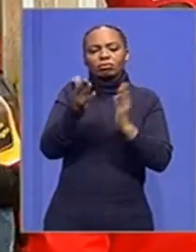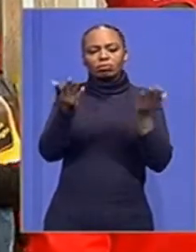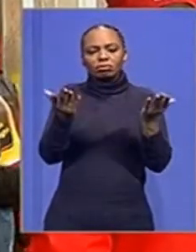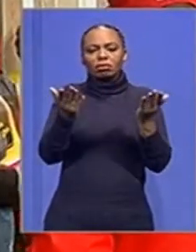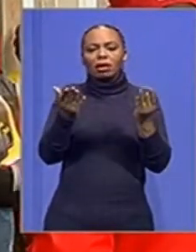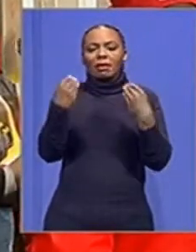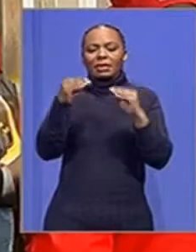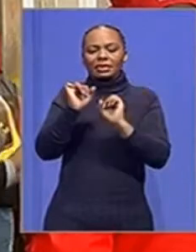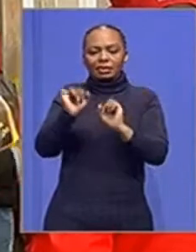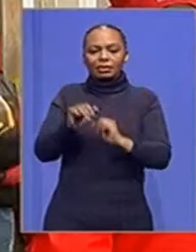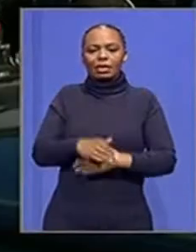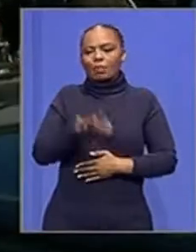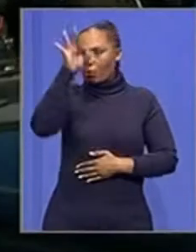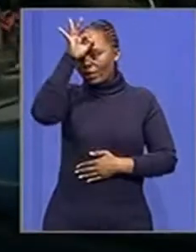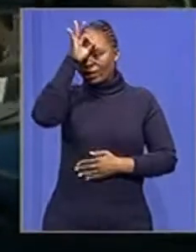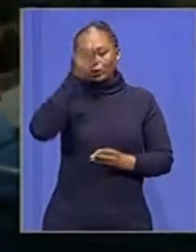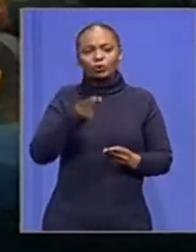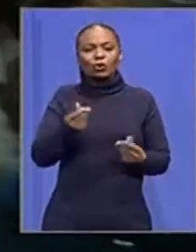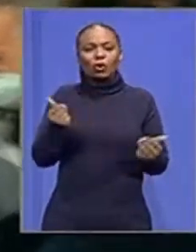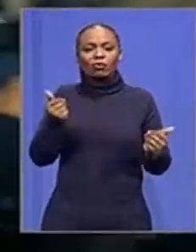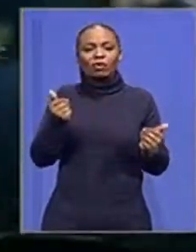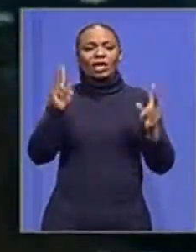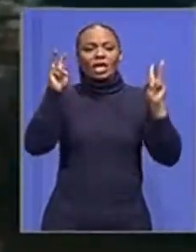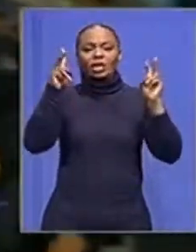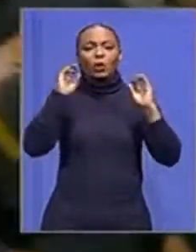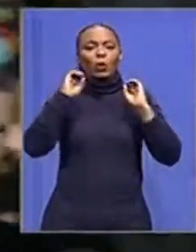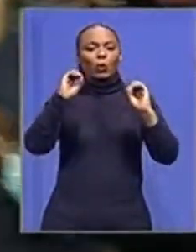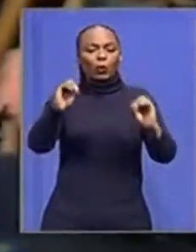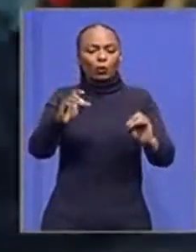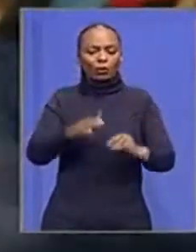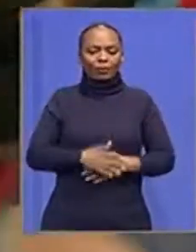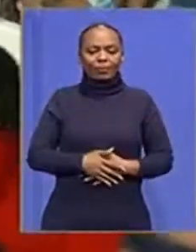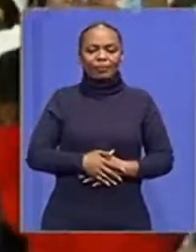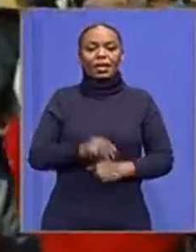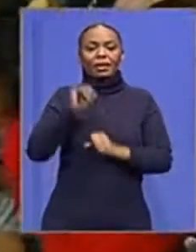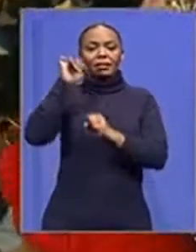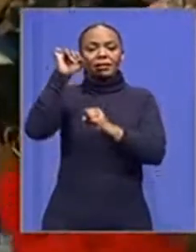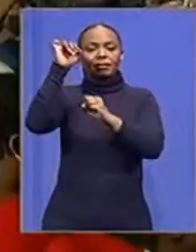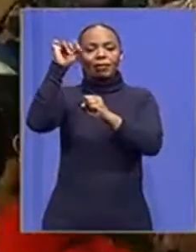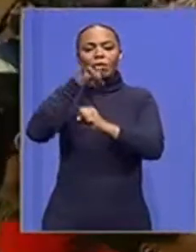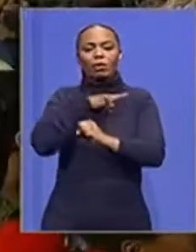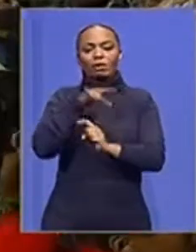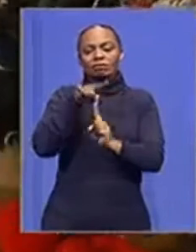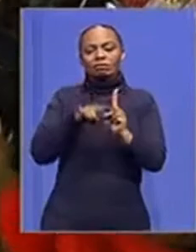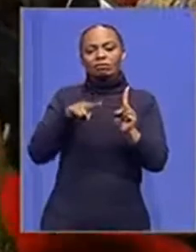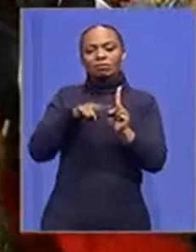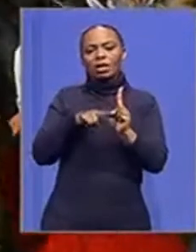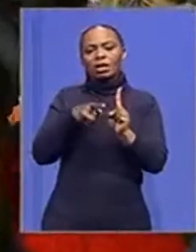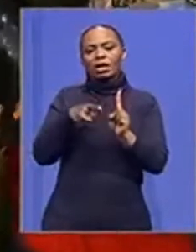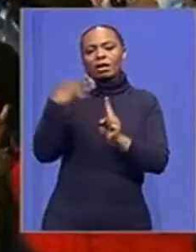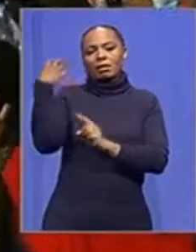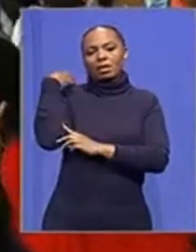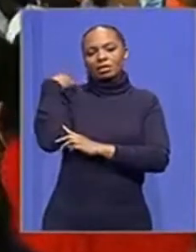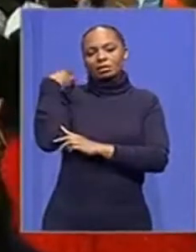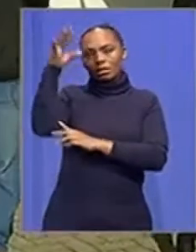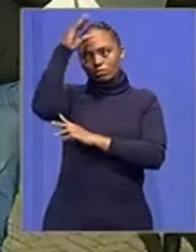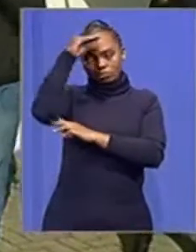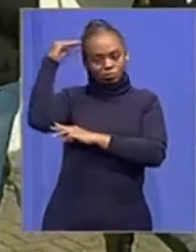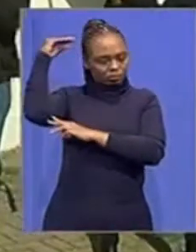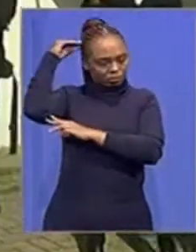unable to sort this thing out. Ditšhupetšo tše di tla letšatši morago ga ge tona ya maphodisa Pekicele a fetša go etela ka kukuleti go la